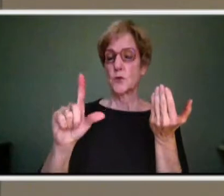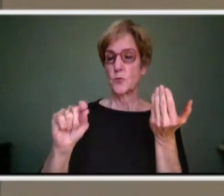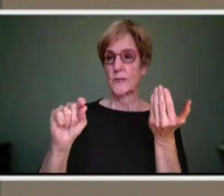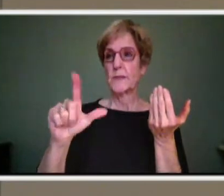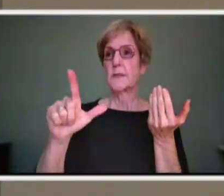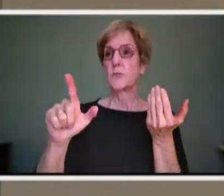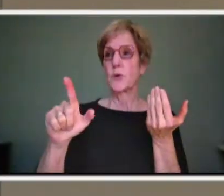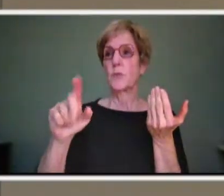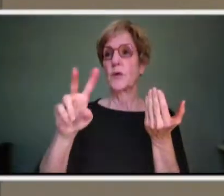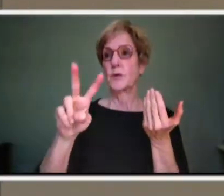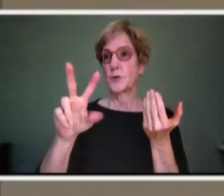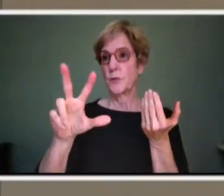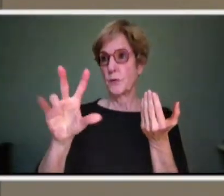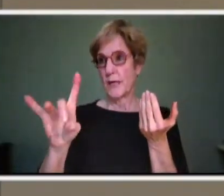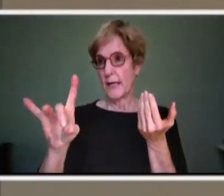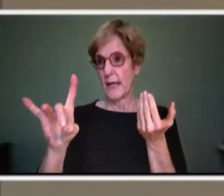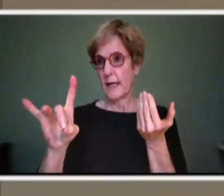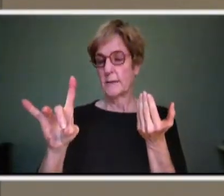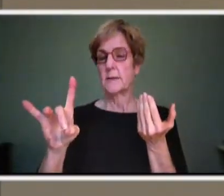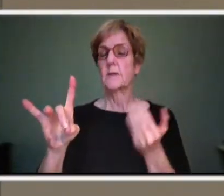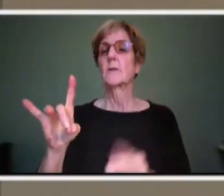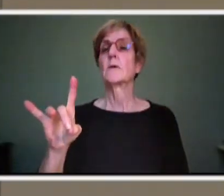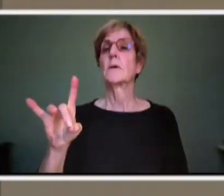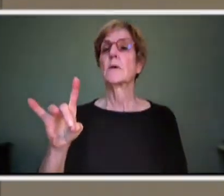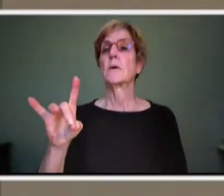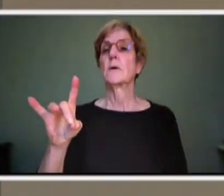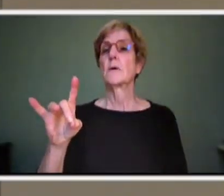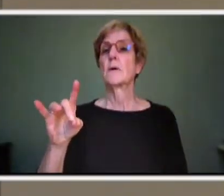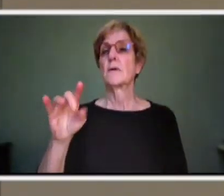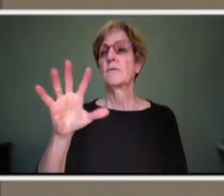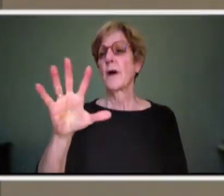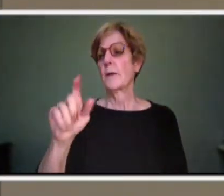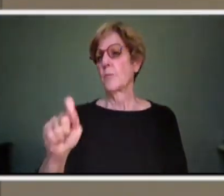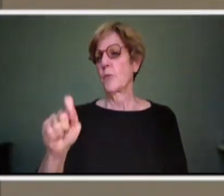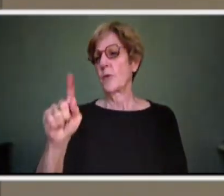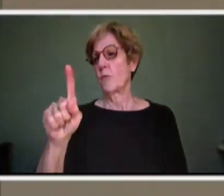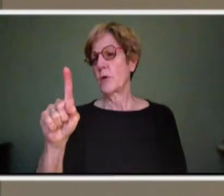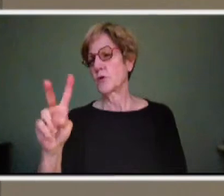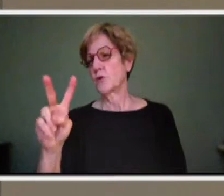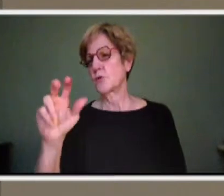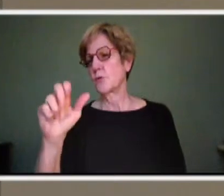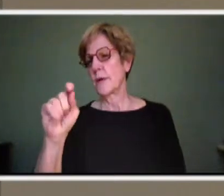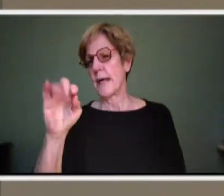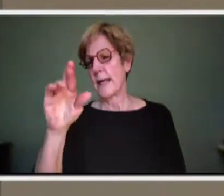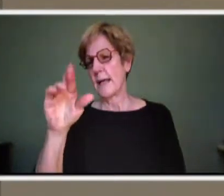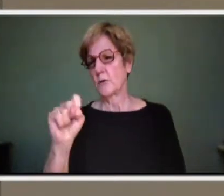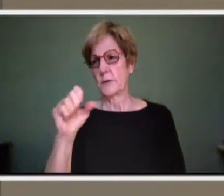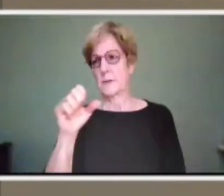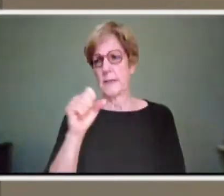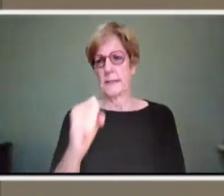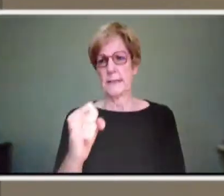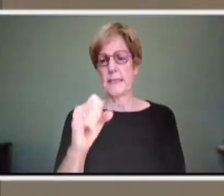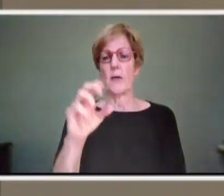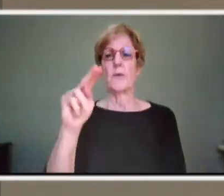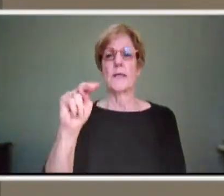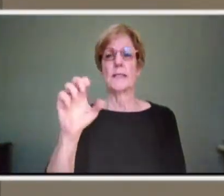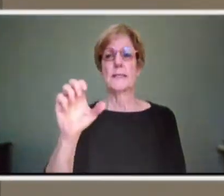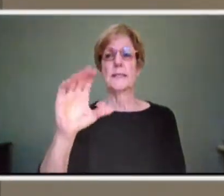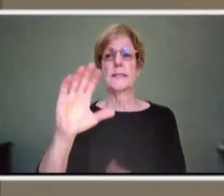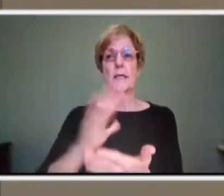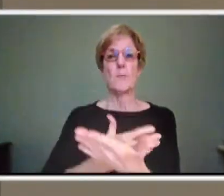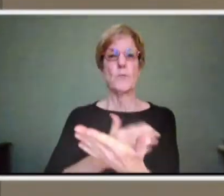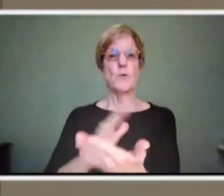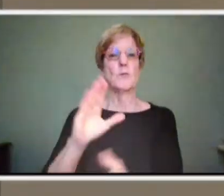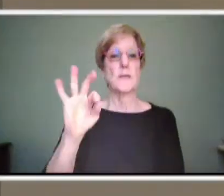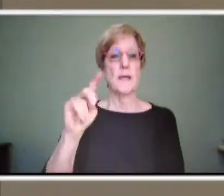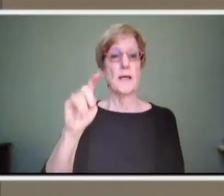2021-238, Lennar, Carolinas, for approximately 5.12 acres in the south side of NC Music Factory Boulevard.